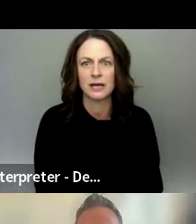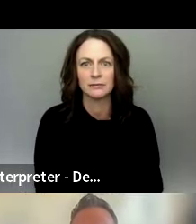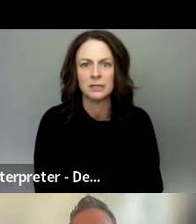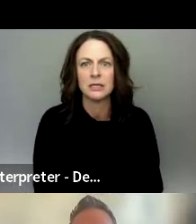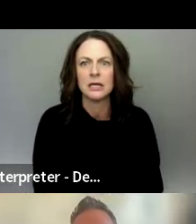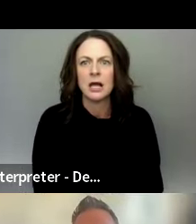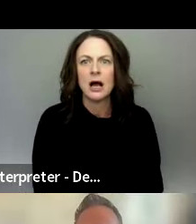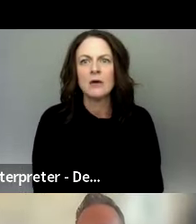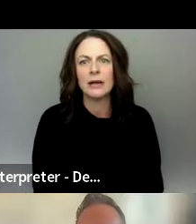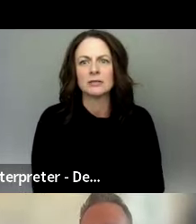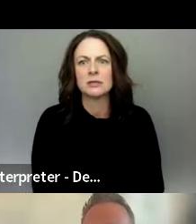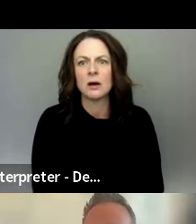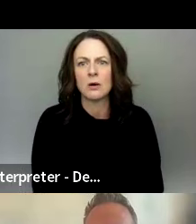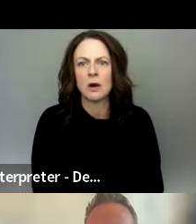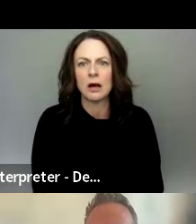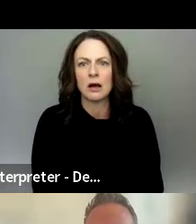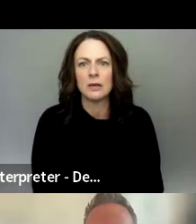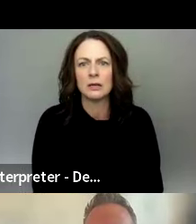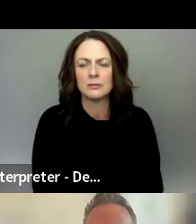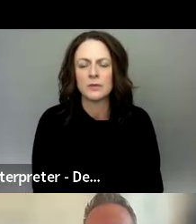definitely do that. Okay,